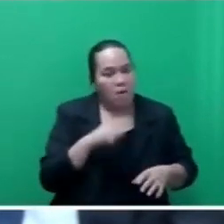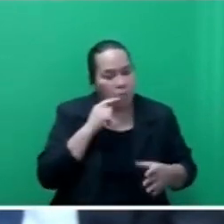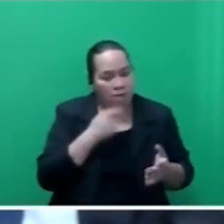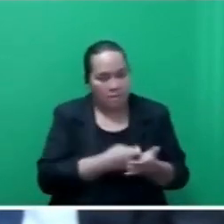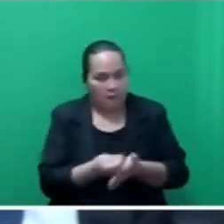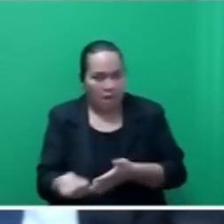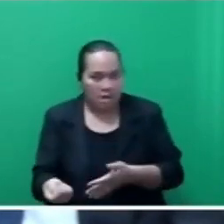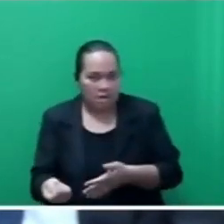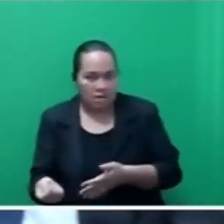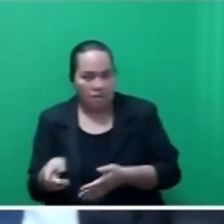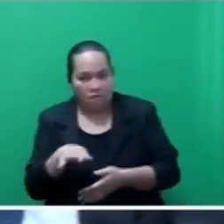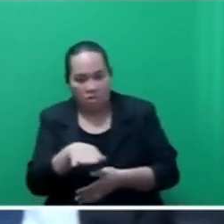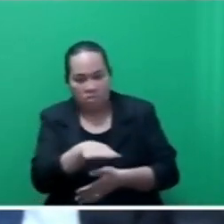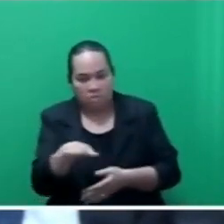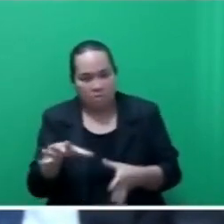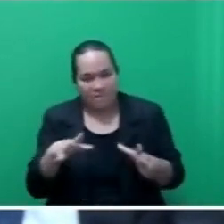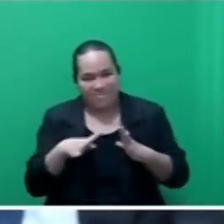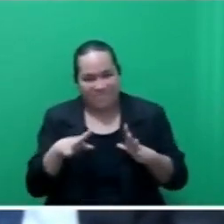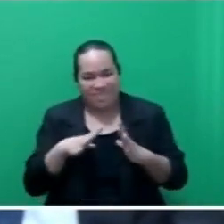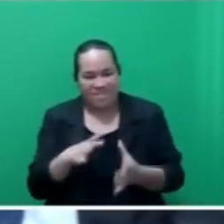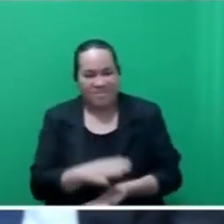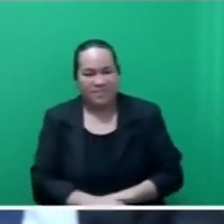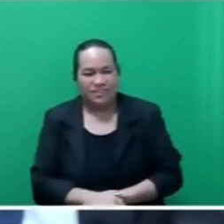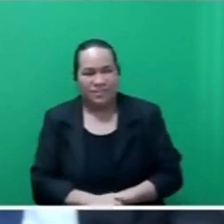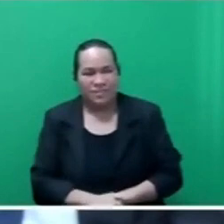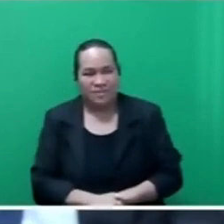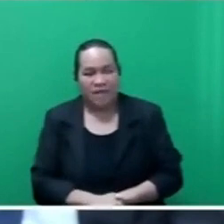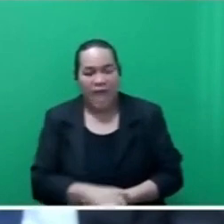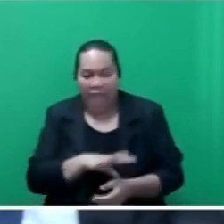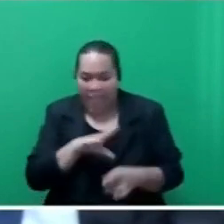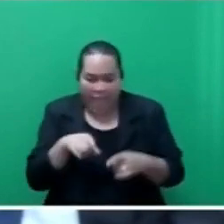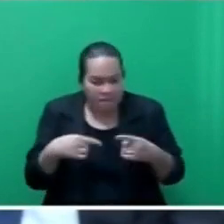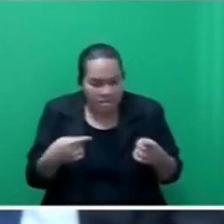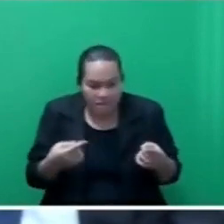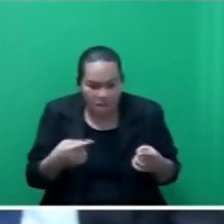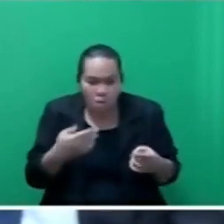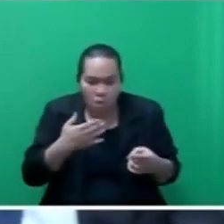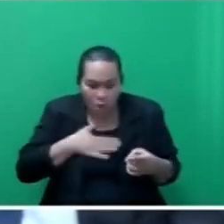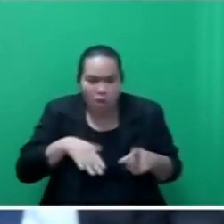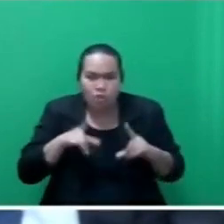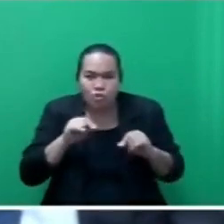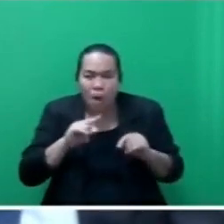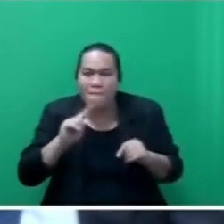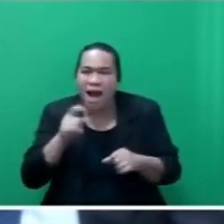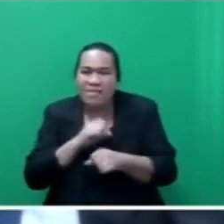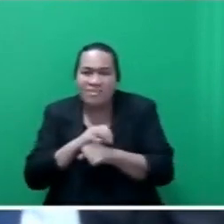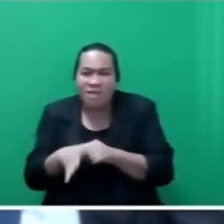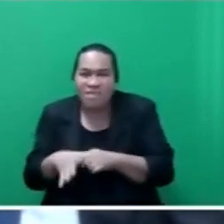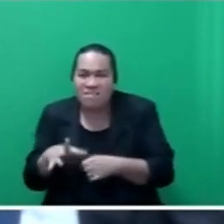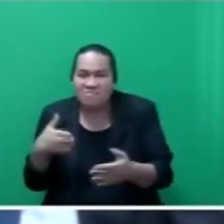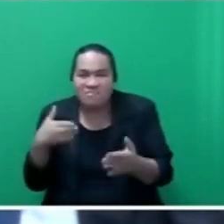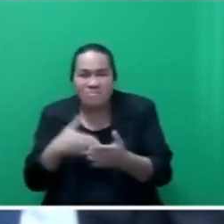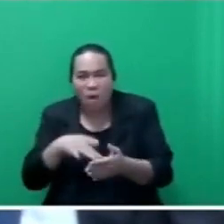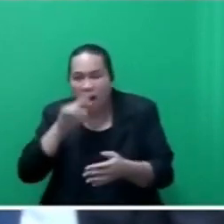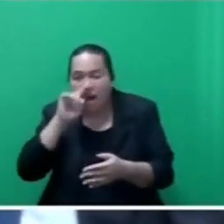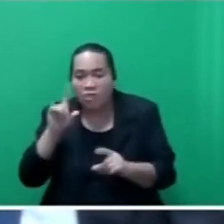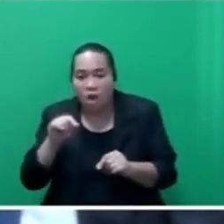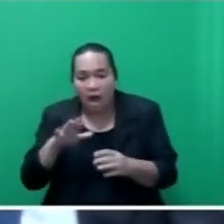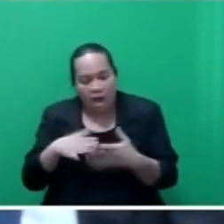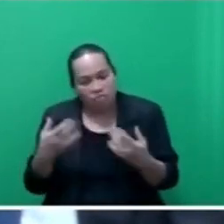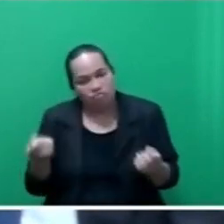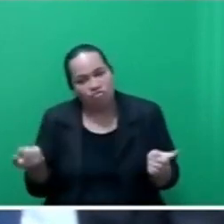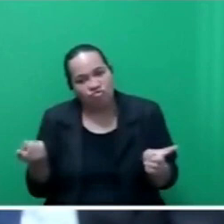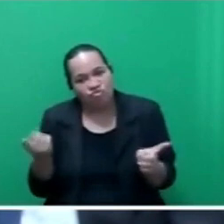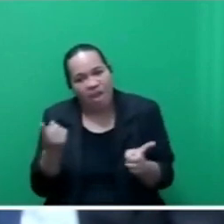Services. One of the things that we had wanted to do and we couldn't during COVID was actually change the way that we did